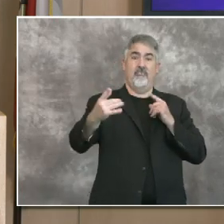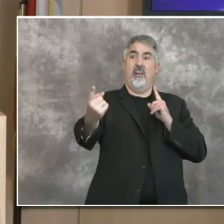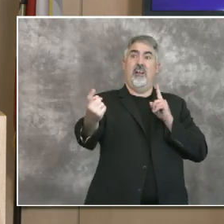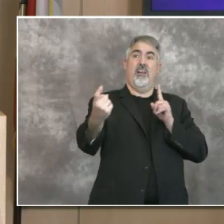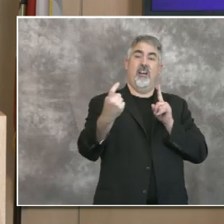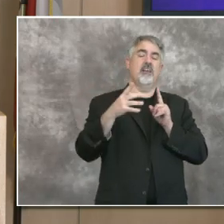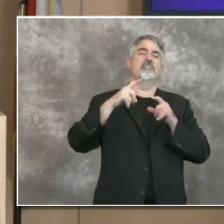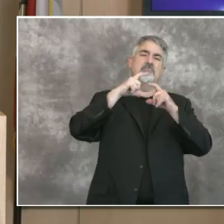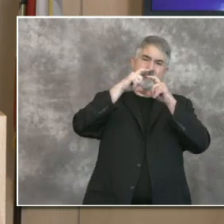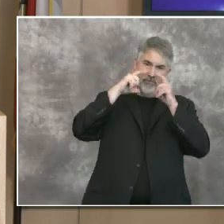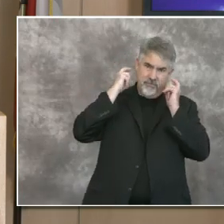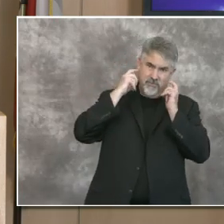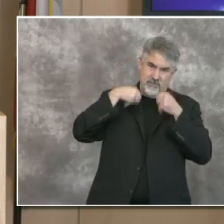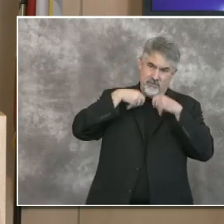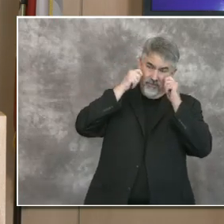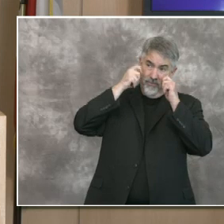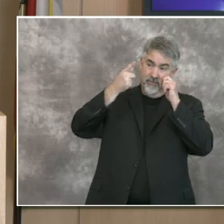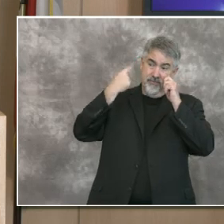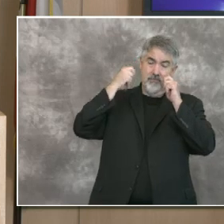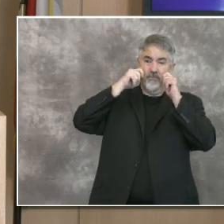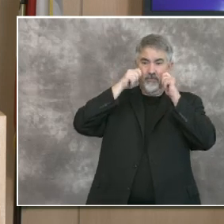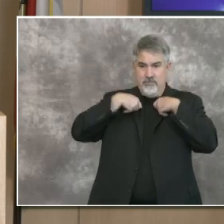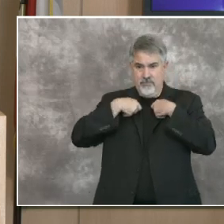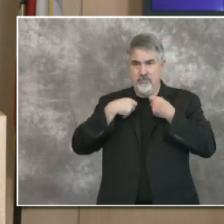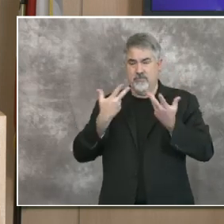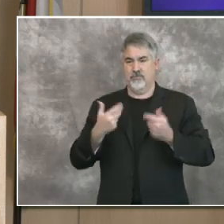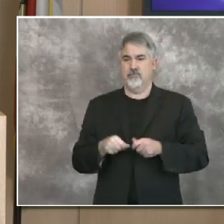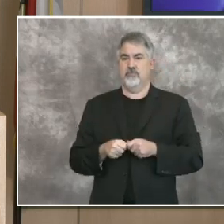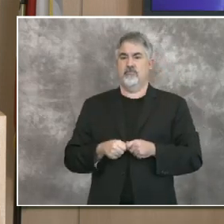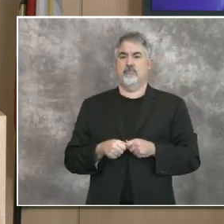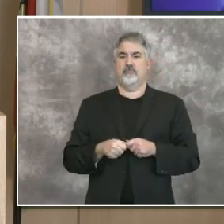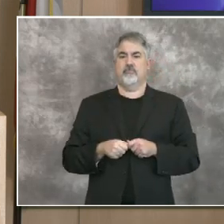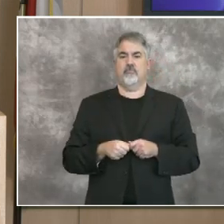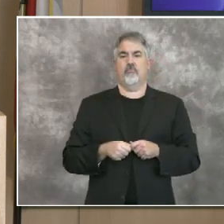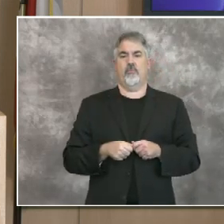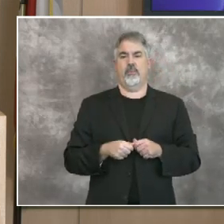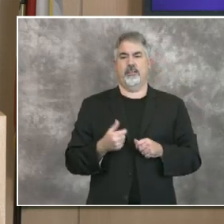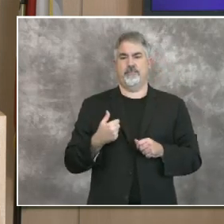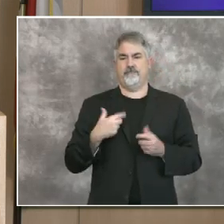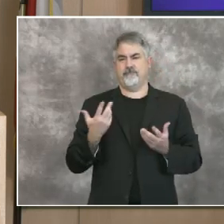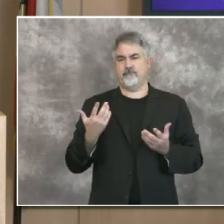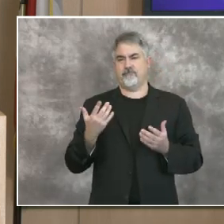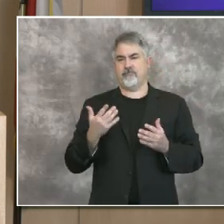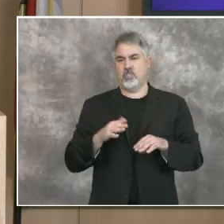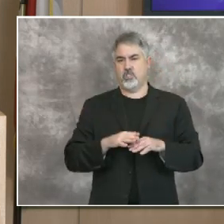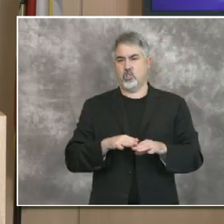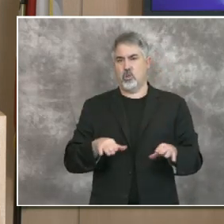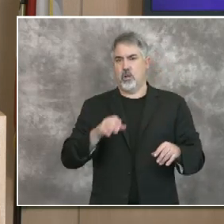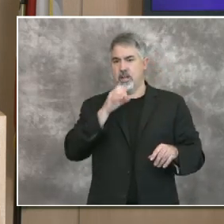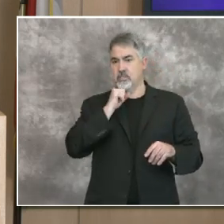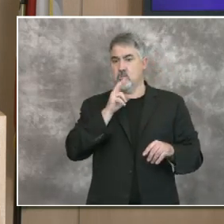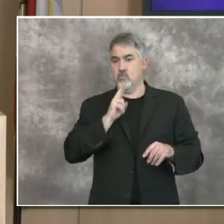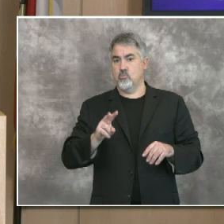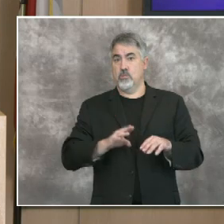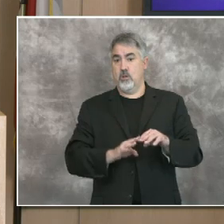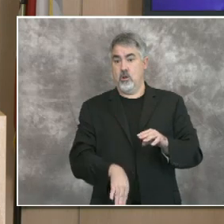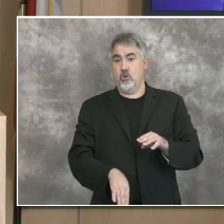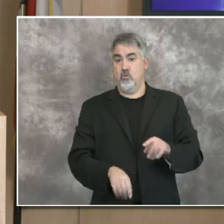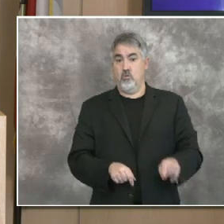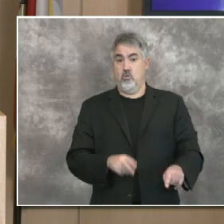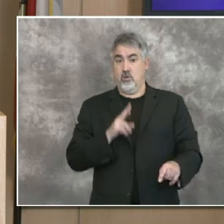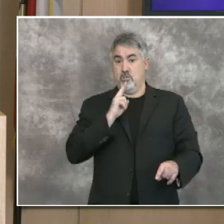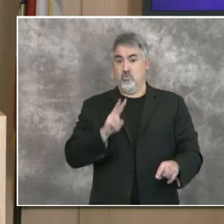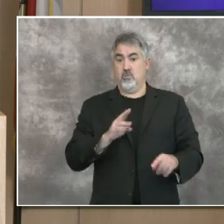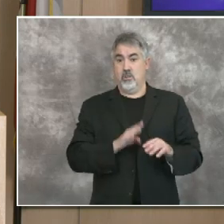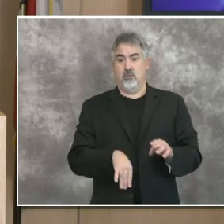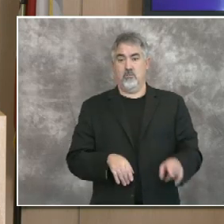somebody, then you wouldn't have to have it up and covering. There are also exemptions. Children 2 and under are not covered by it. Along with tomorrow,